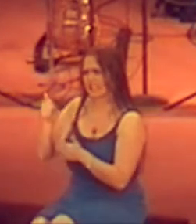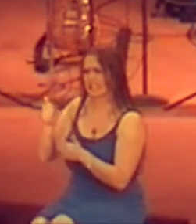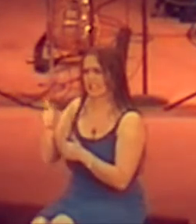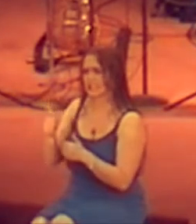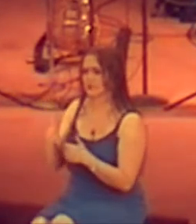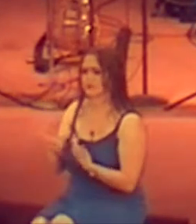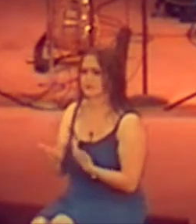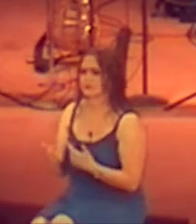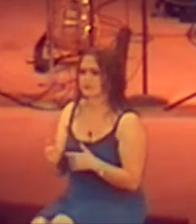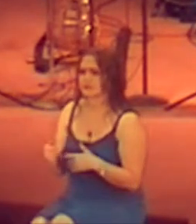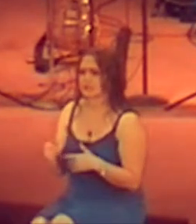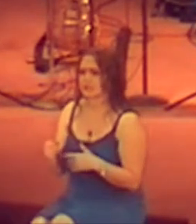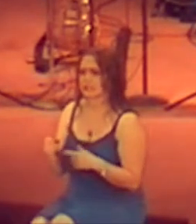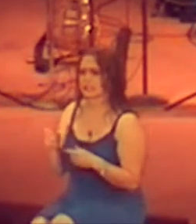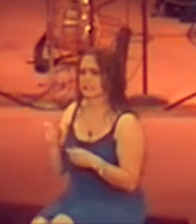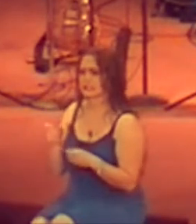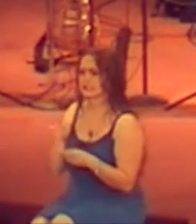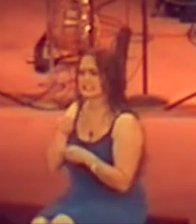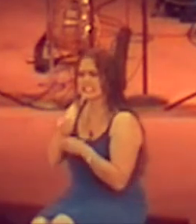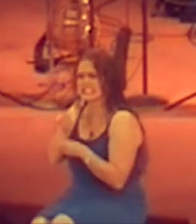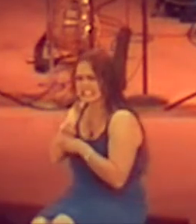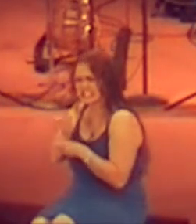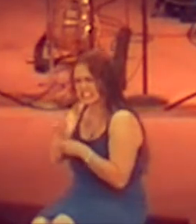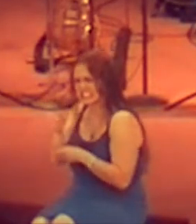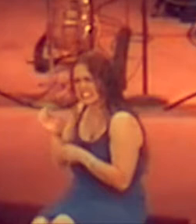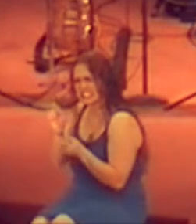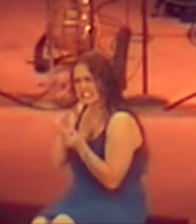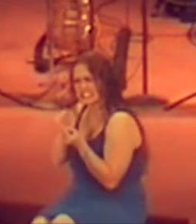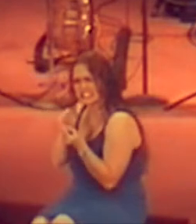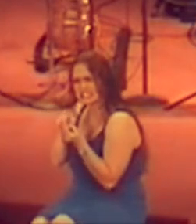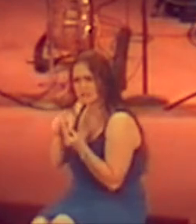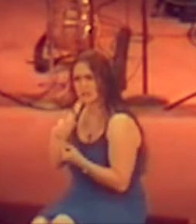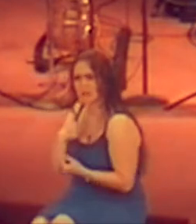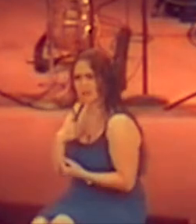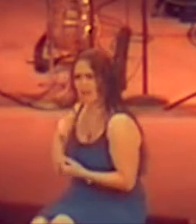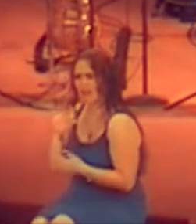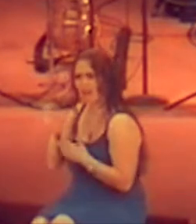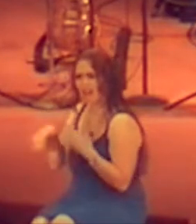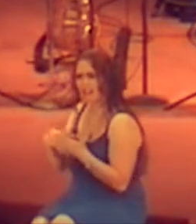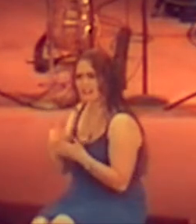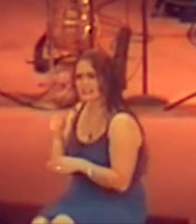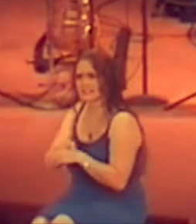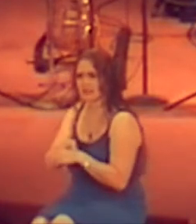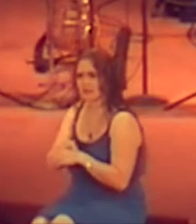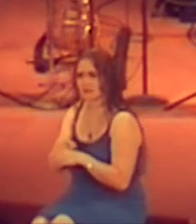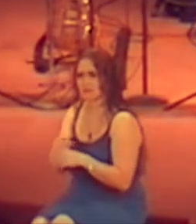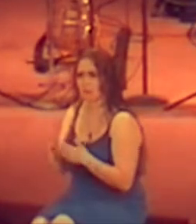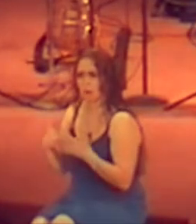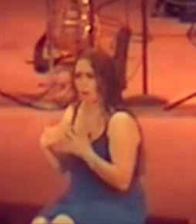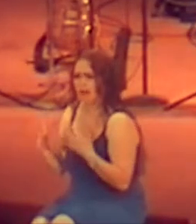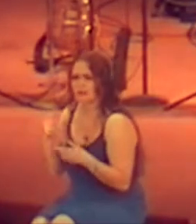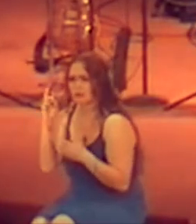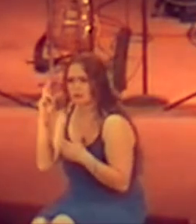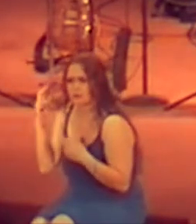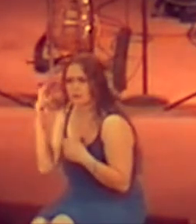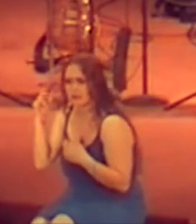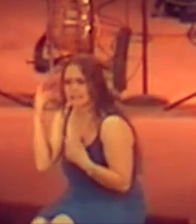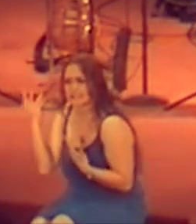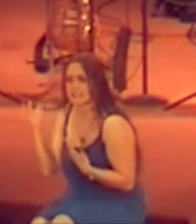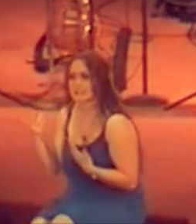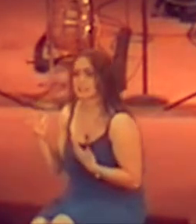it. Any chance that he got, he would make fun of me for it. When God created me, he said, I'm going to make Kyle